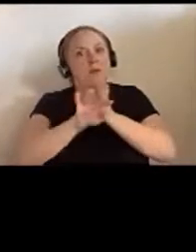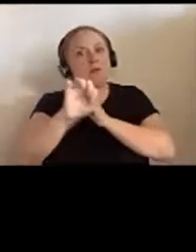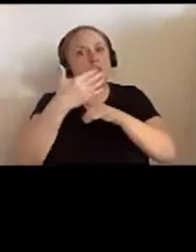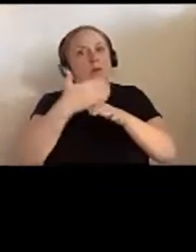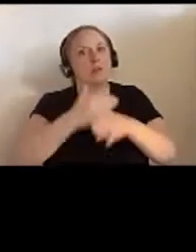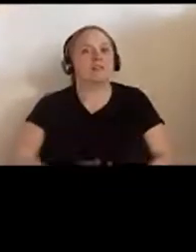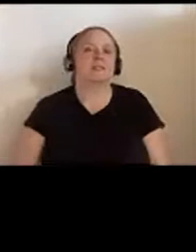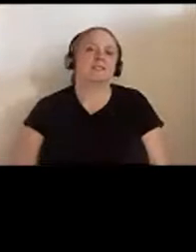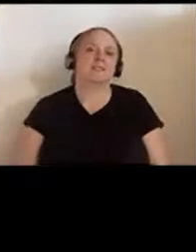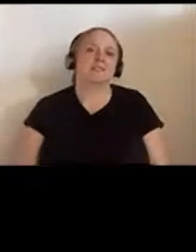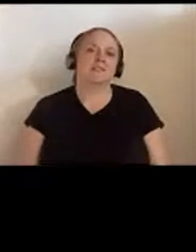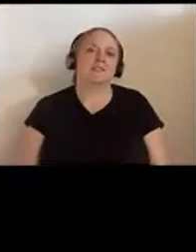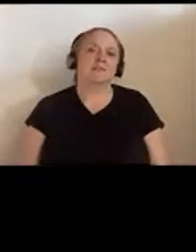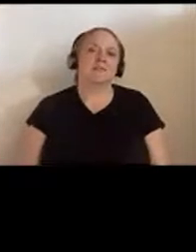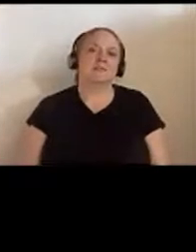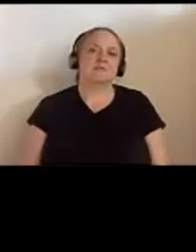Yeah.